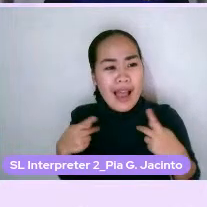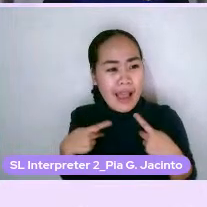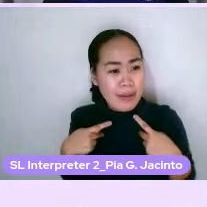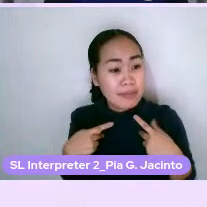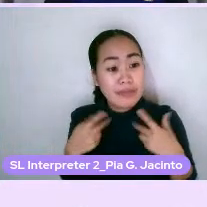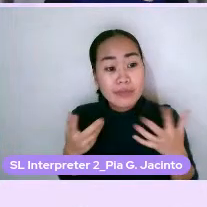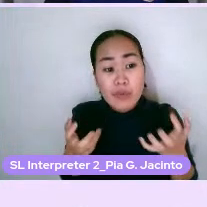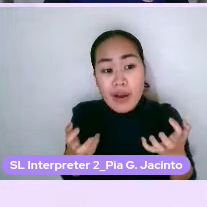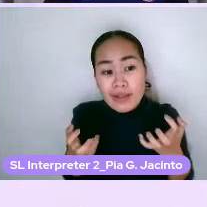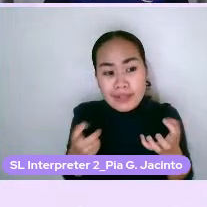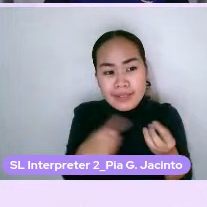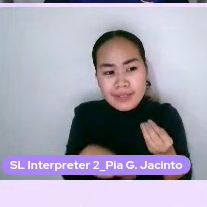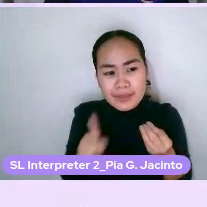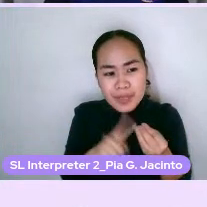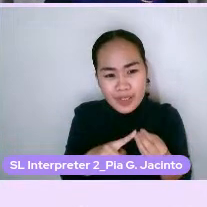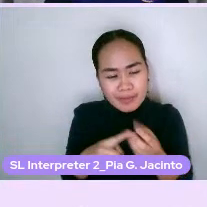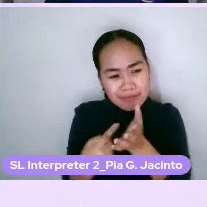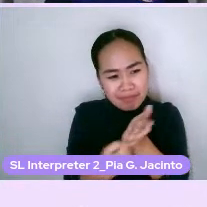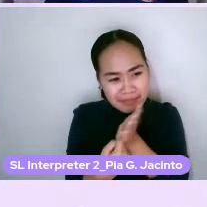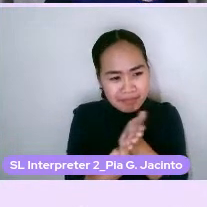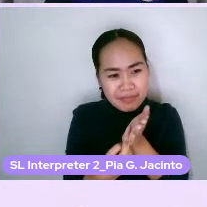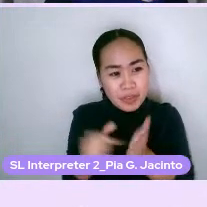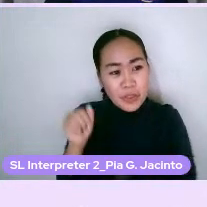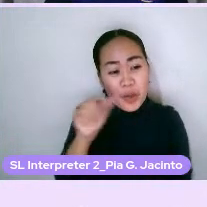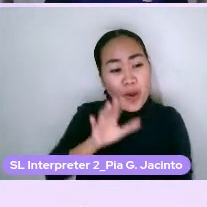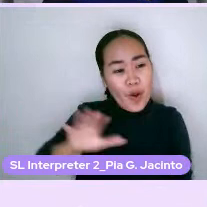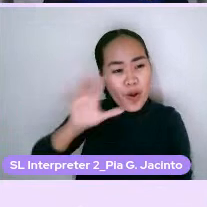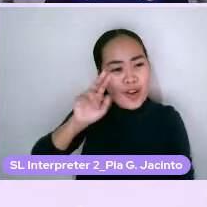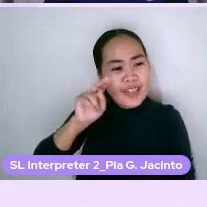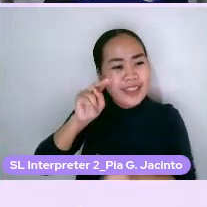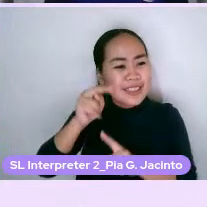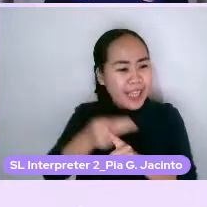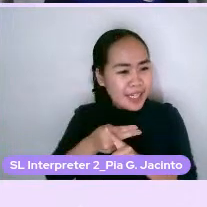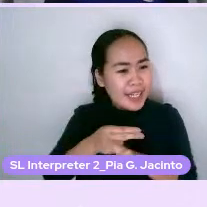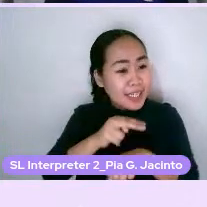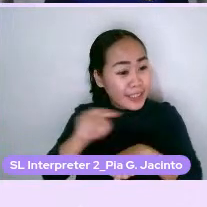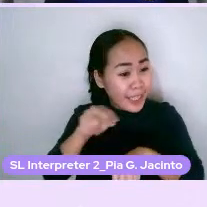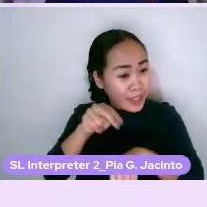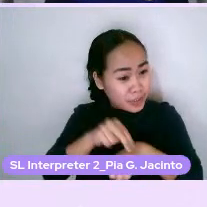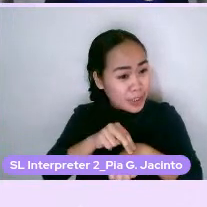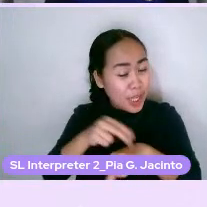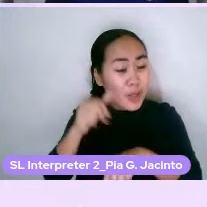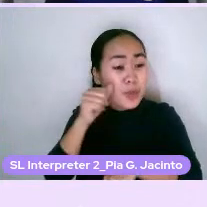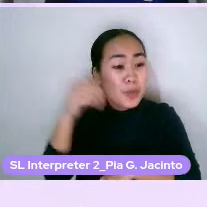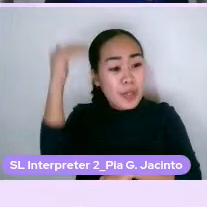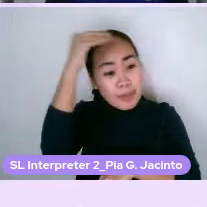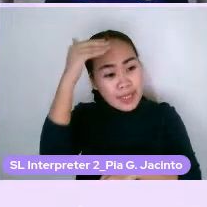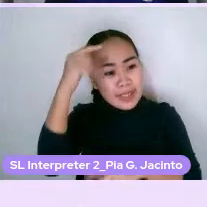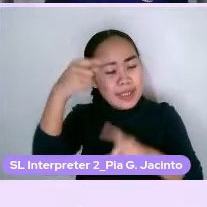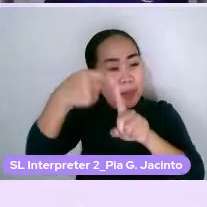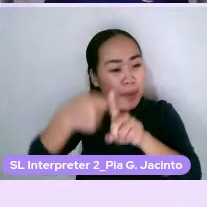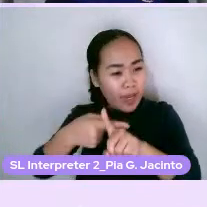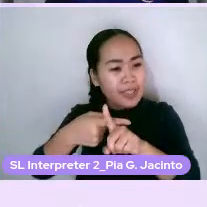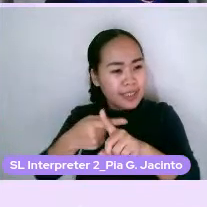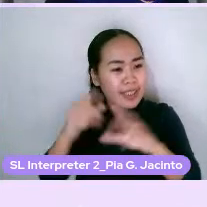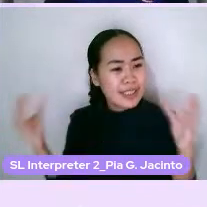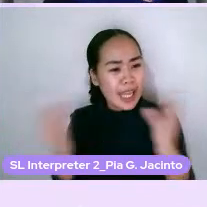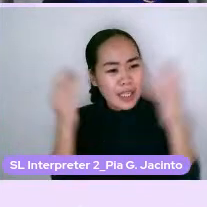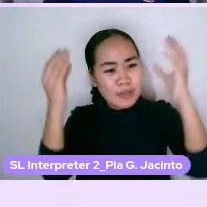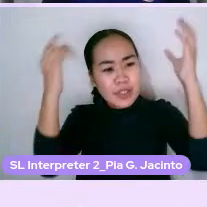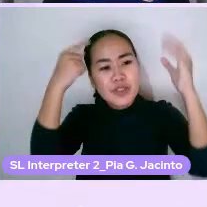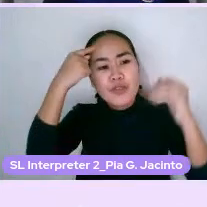discussion at sa buong National Women's Month celebration. So let's turn that energy to concrete actions to